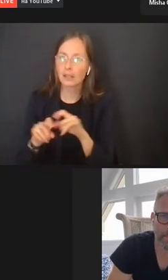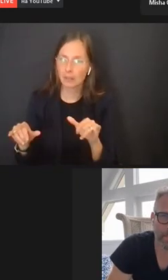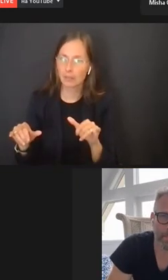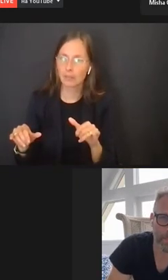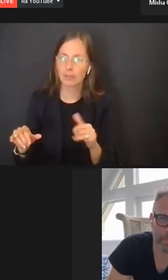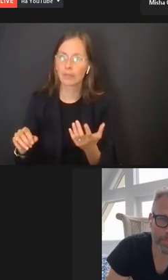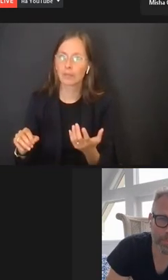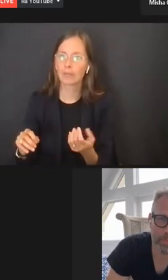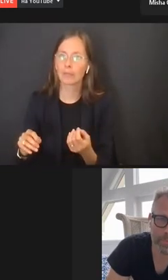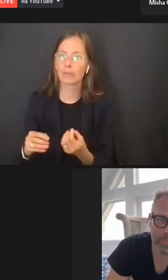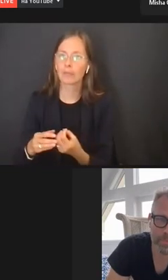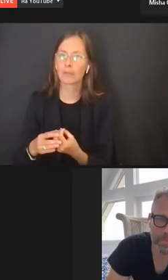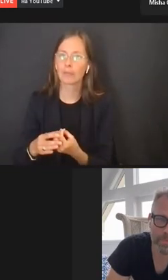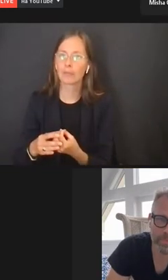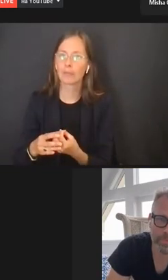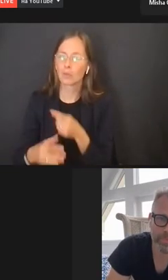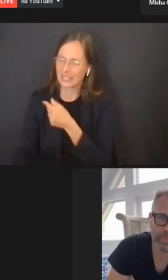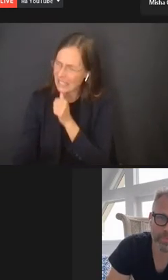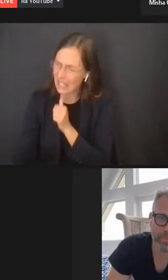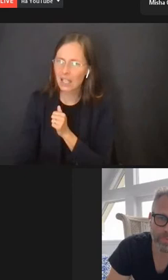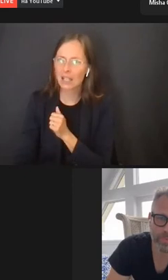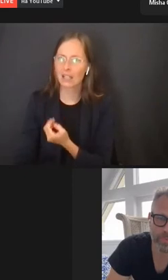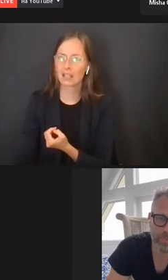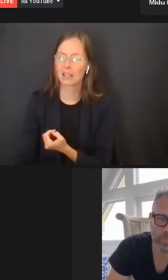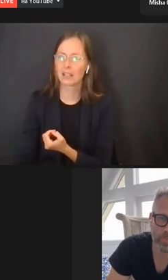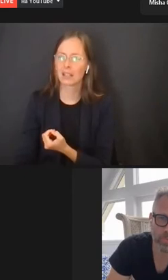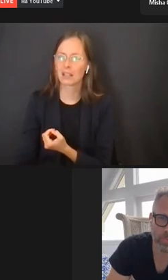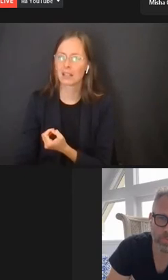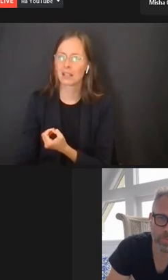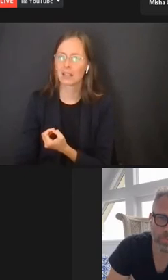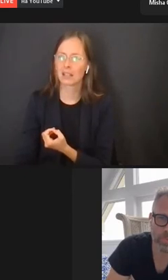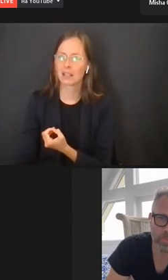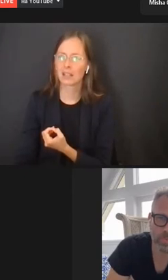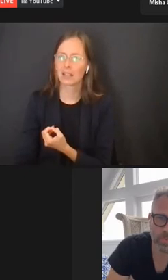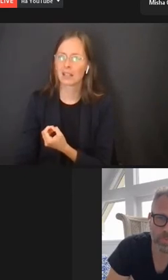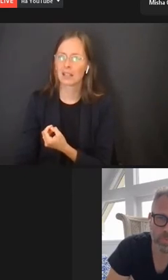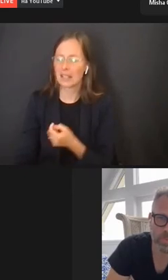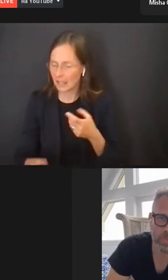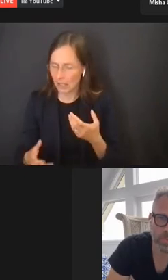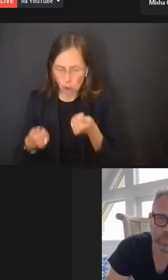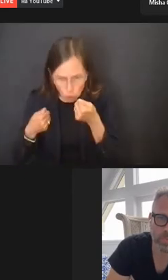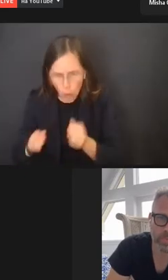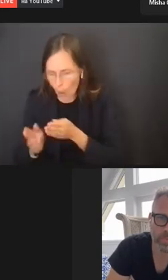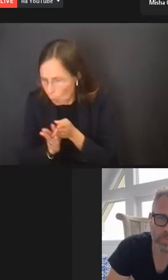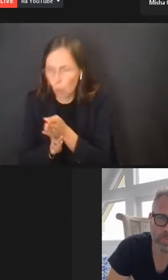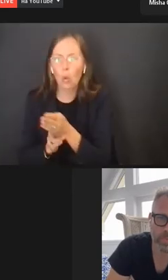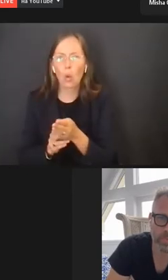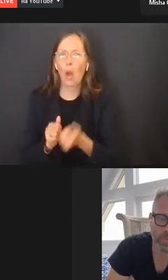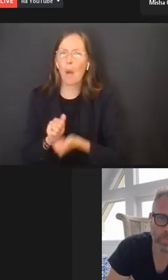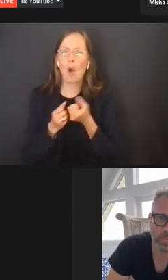At the same time, you were suffering through the most exhausting and most emotionally draining thing